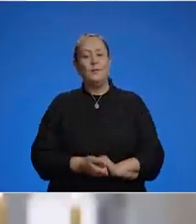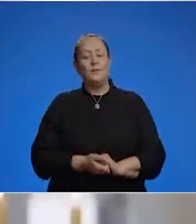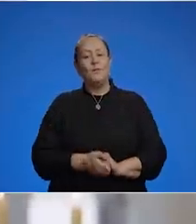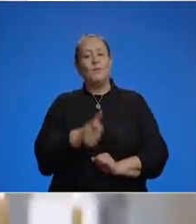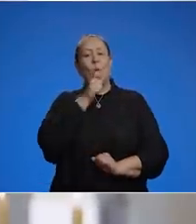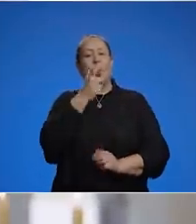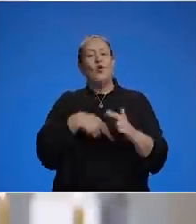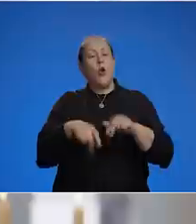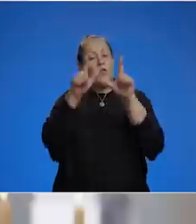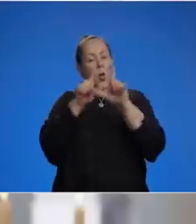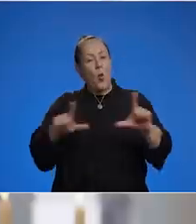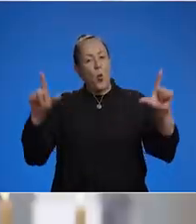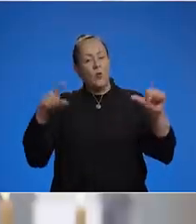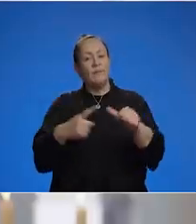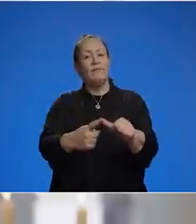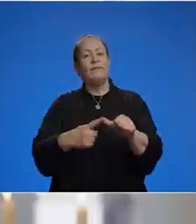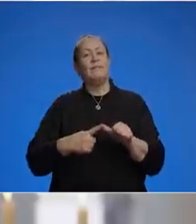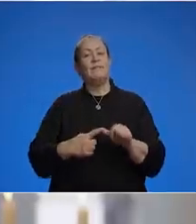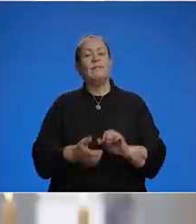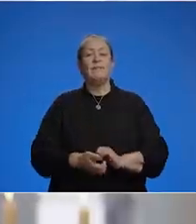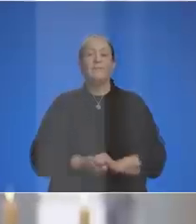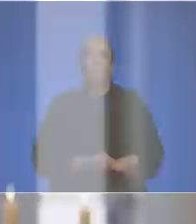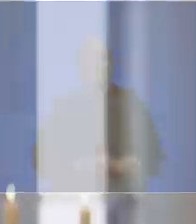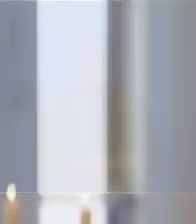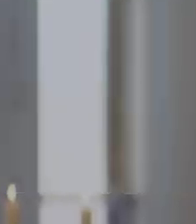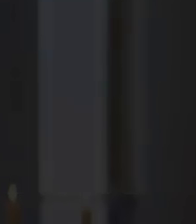The word of the Lord.